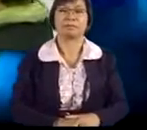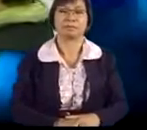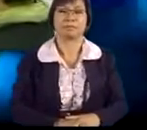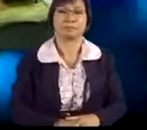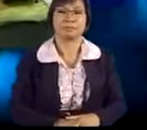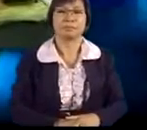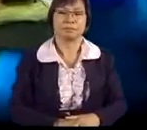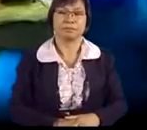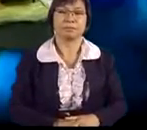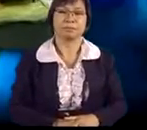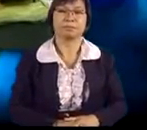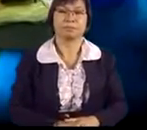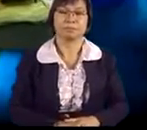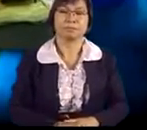1